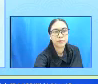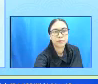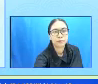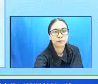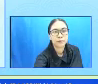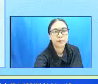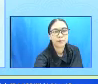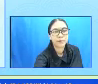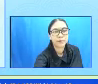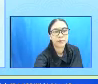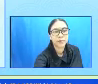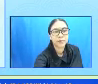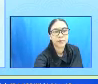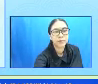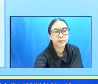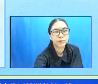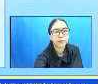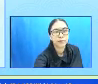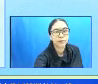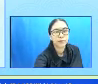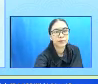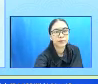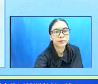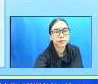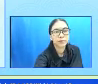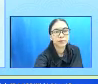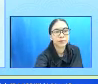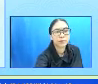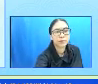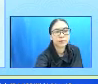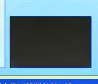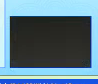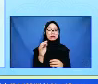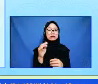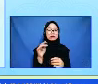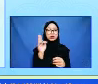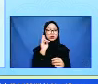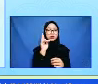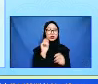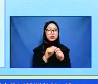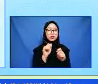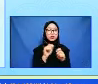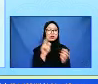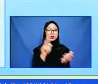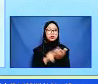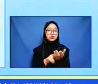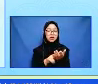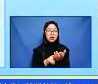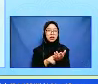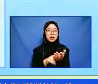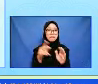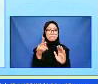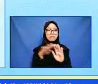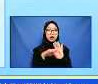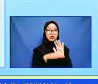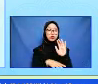policymaker. Also, CSO rule in bridging relation between government as data bearer and person